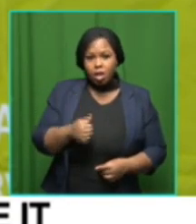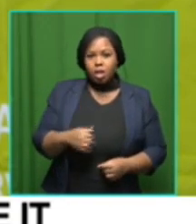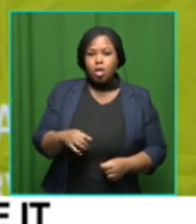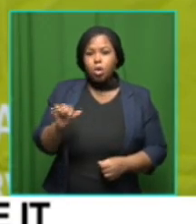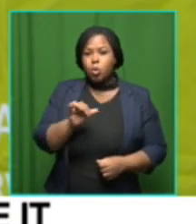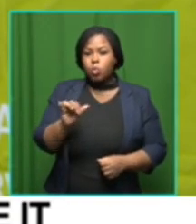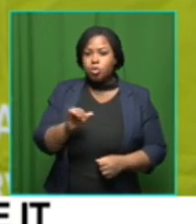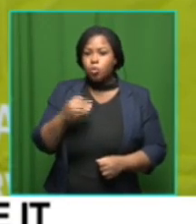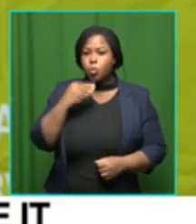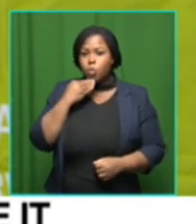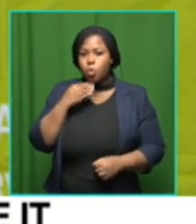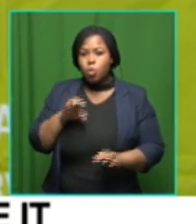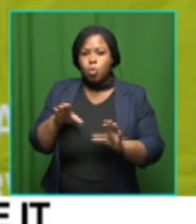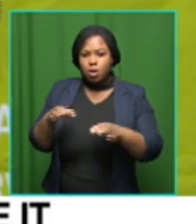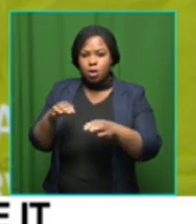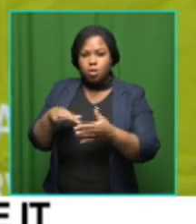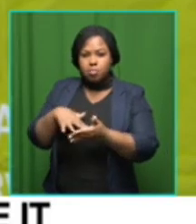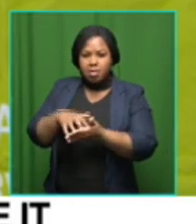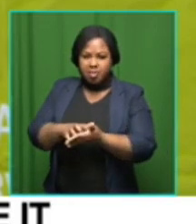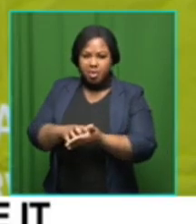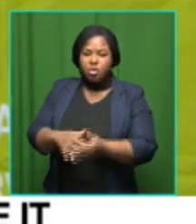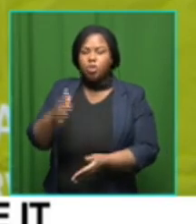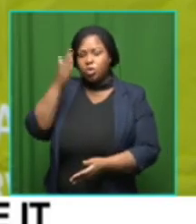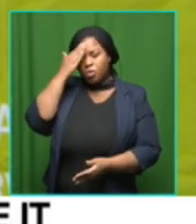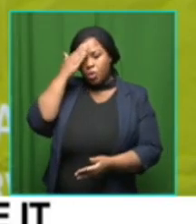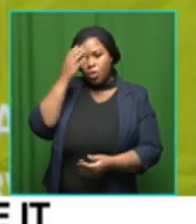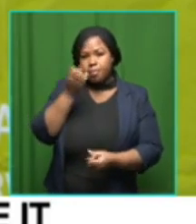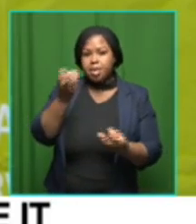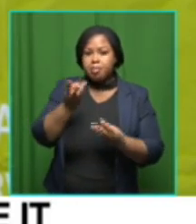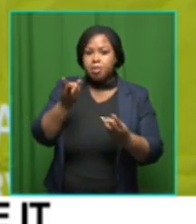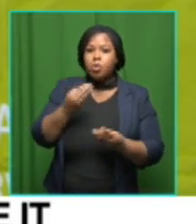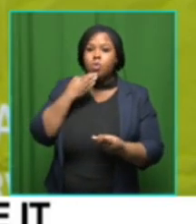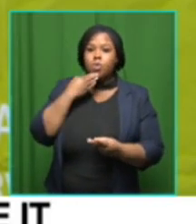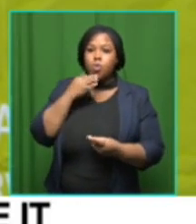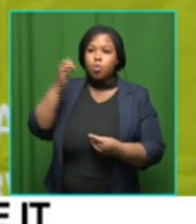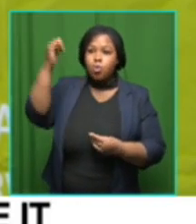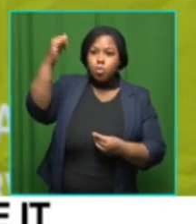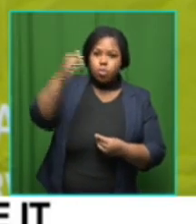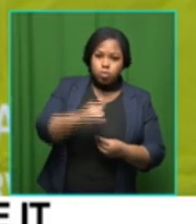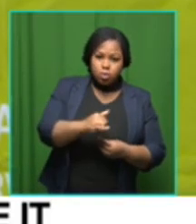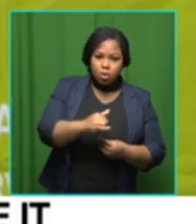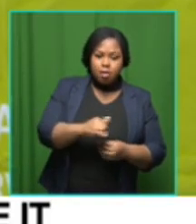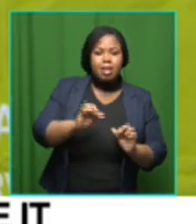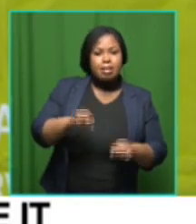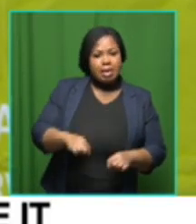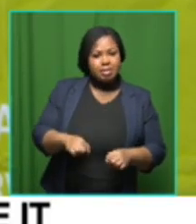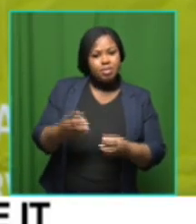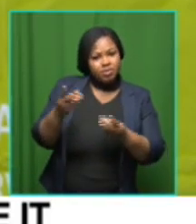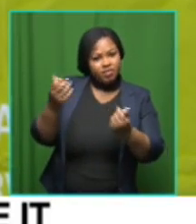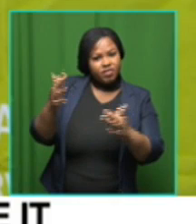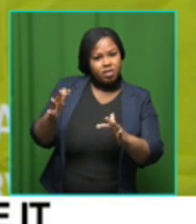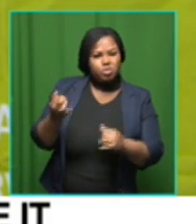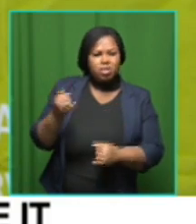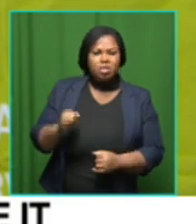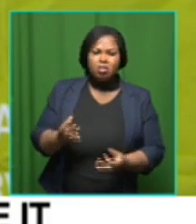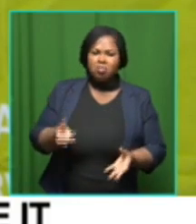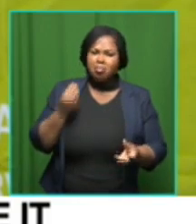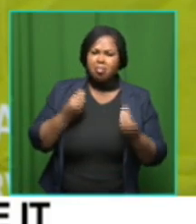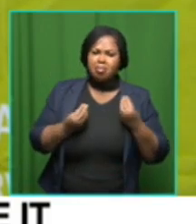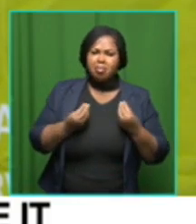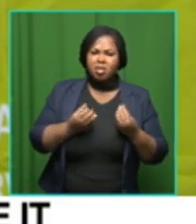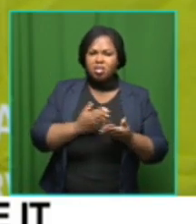more vulnerable, all along we knew it was imported cases. So we've dealt with that. Not that we've finished it. We're still discovering people